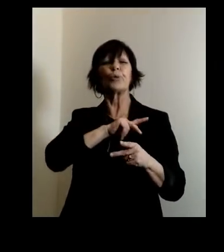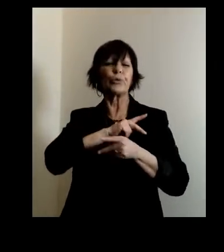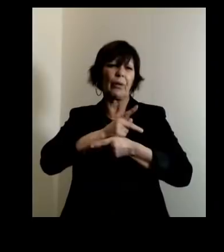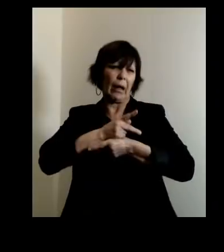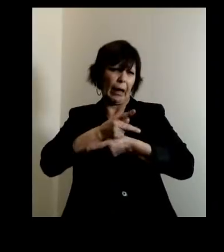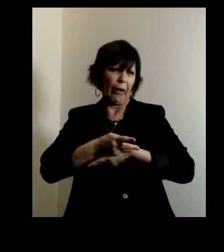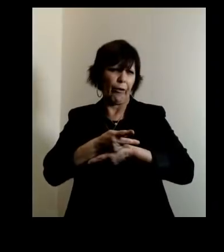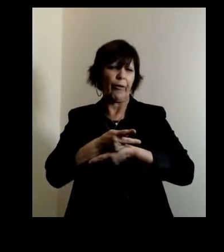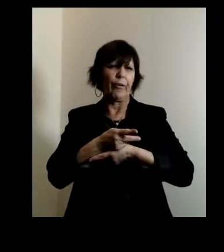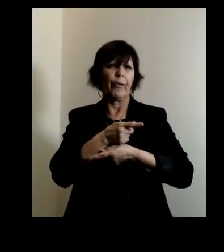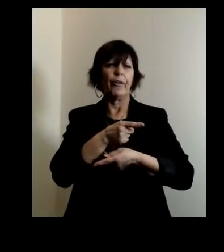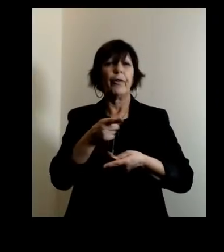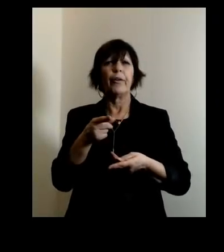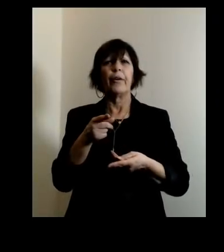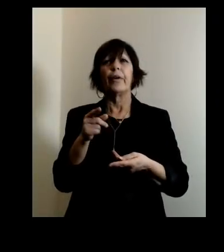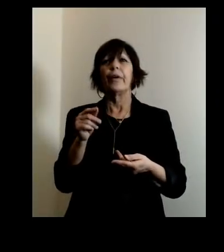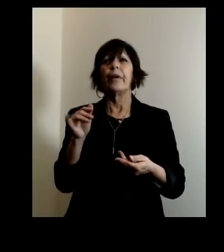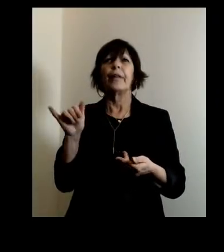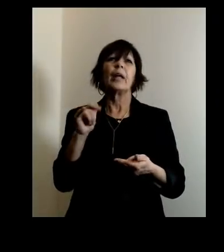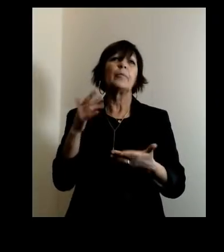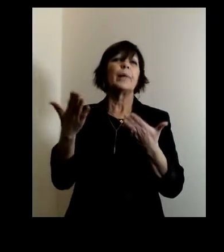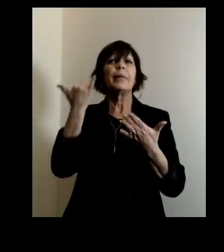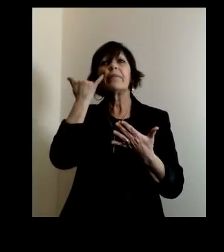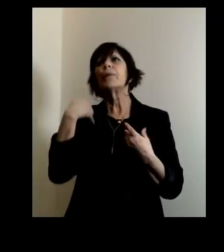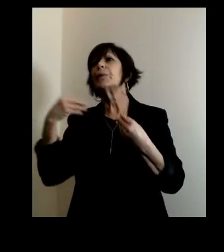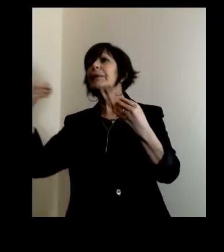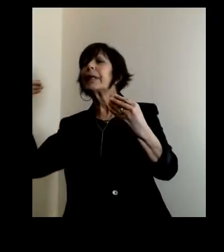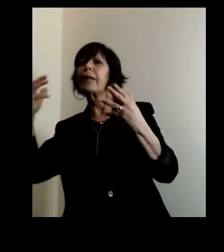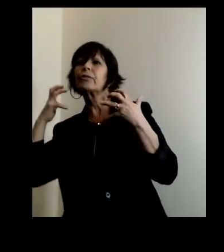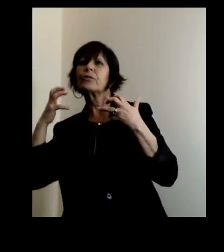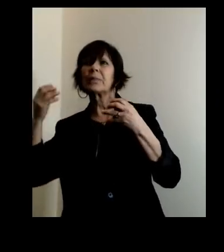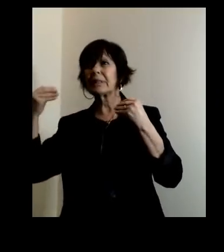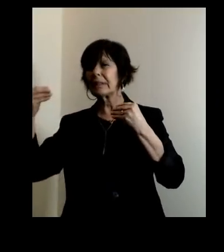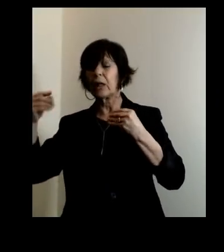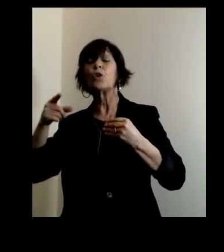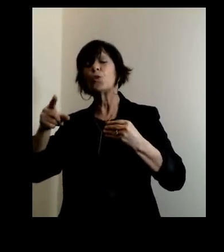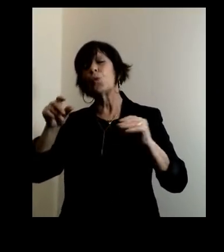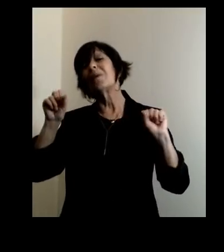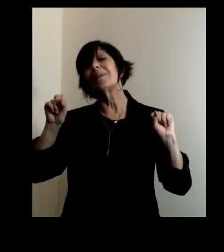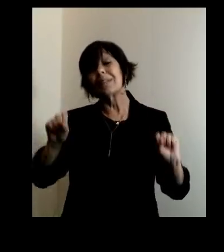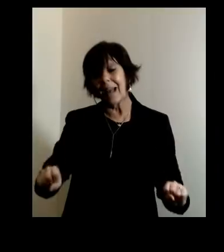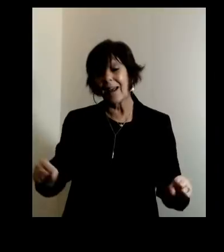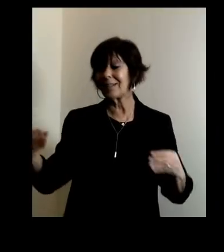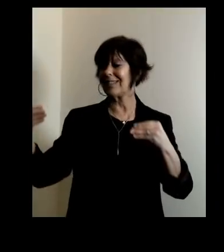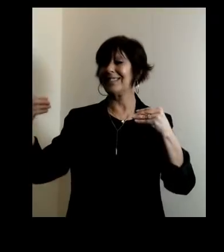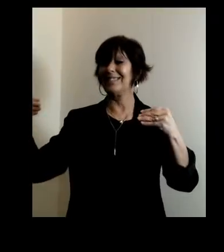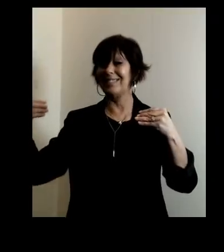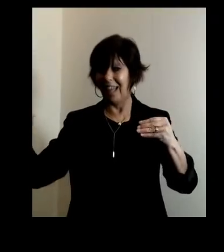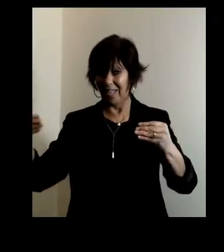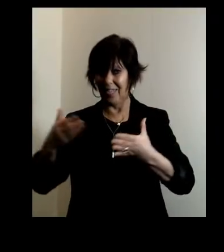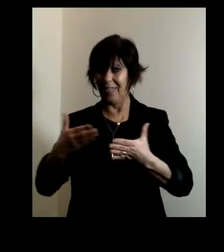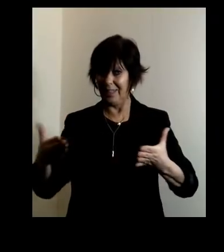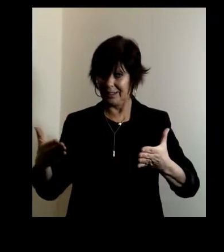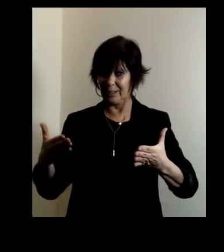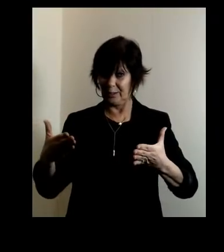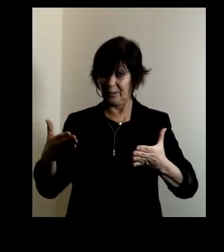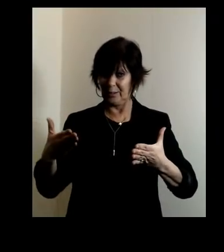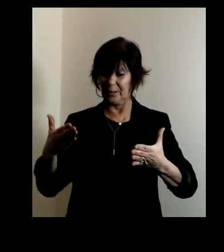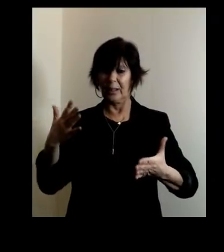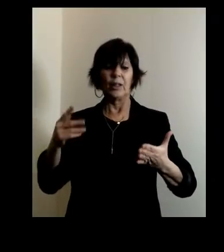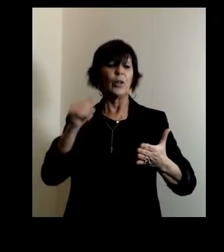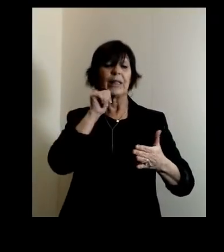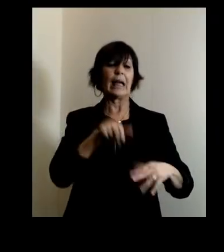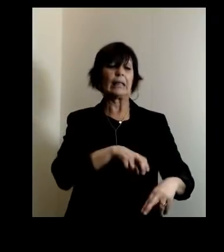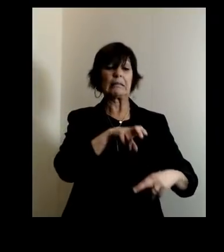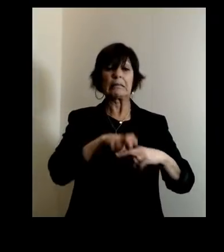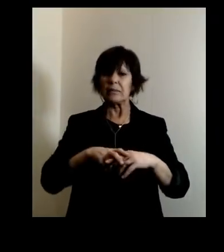may have a retail component, like selling shampoos and the like. You are allowed to have sales of your retail component. You may not have your personal